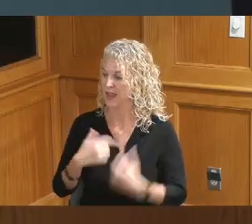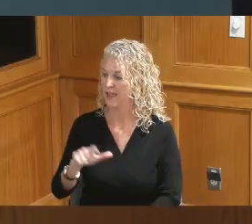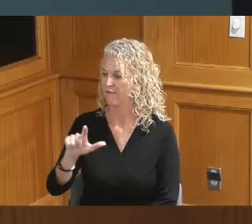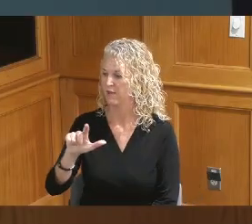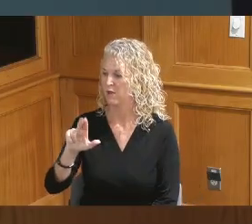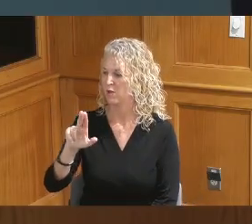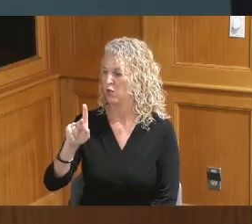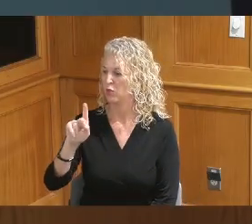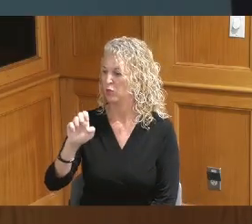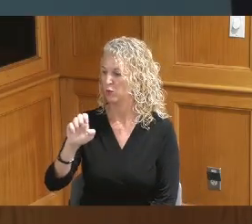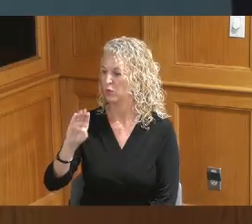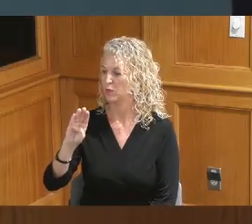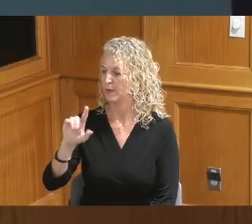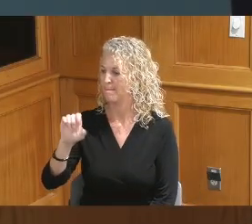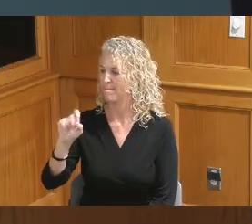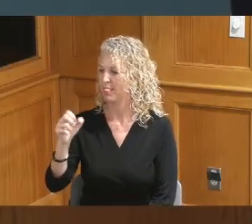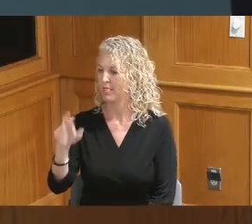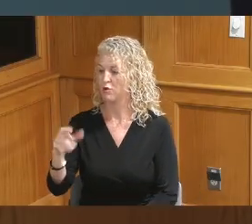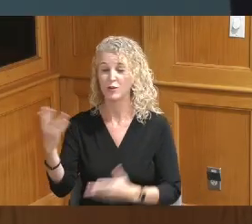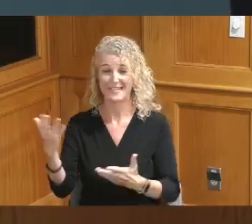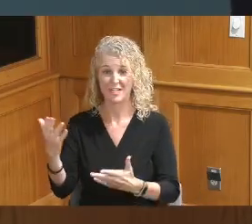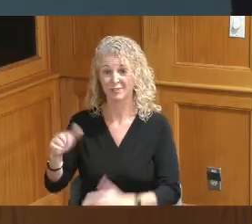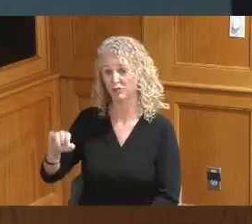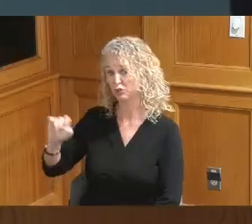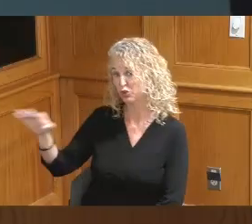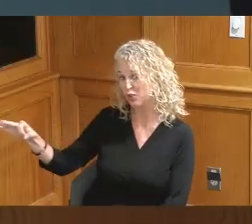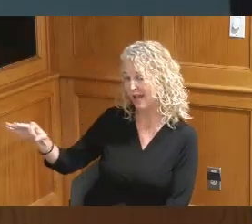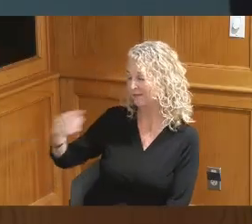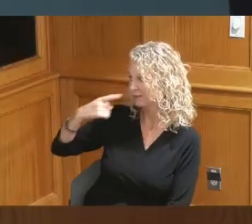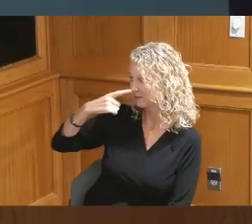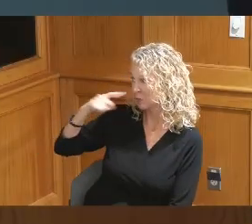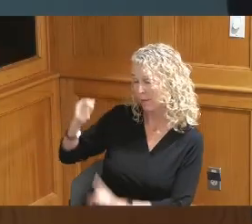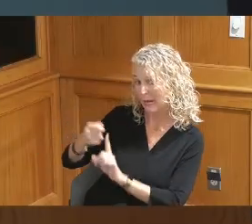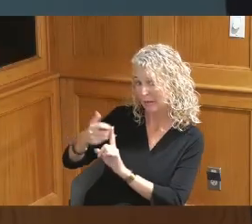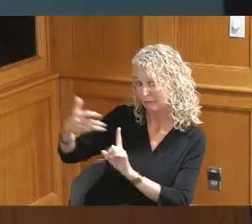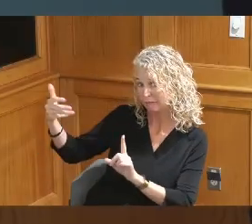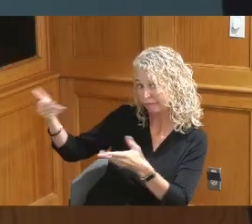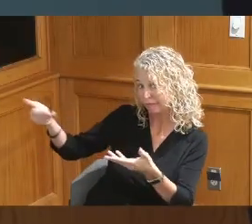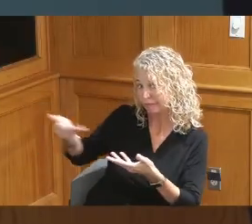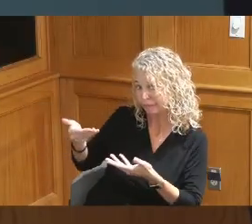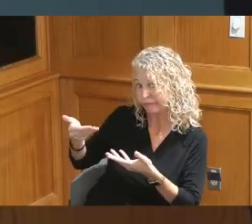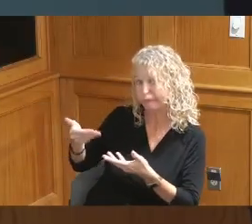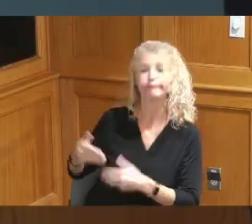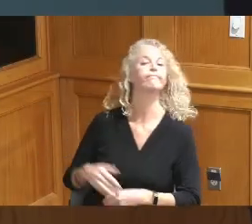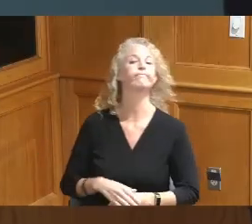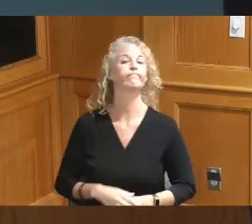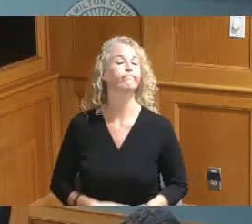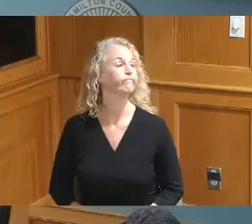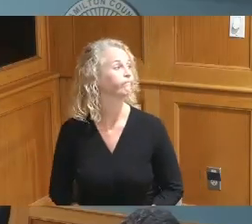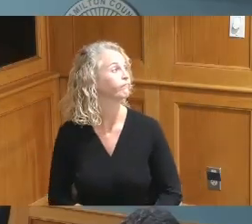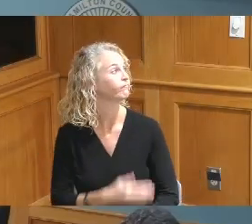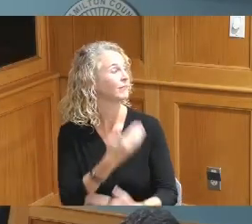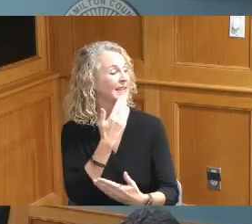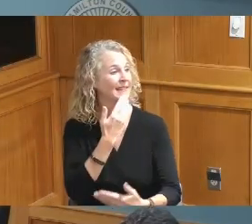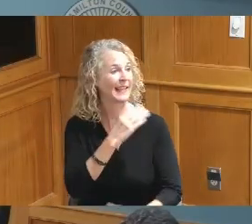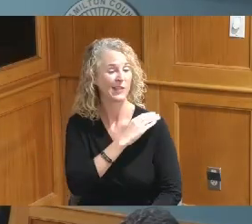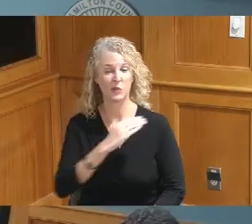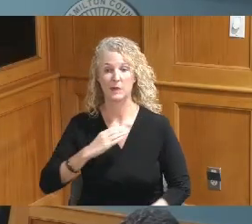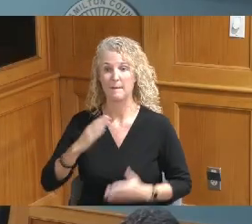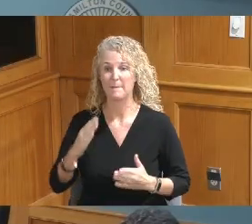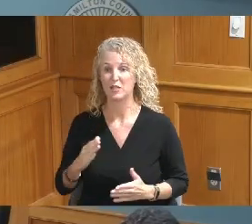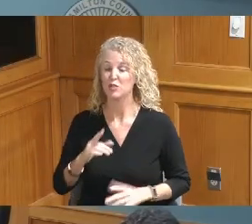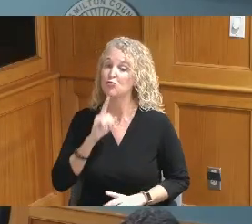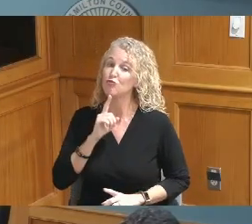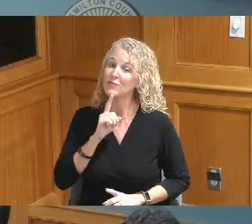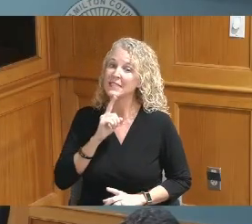Jeff, I'm going to kick it to you to give us a bit of an overview here, and then we're going to ask Luke to come forward. Thanks, Commissioner. And